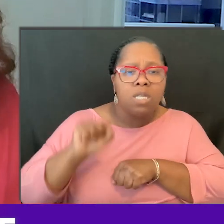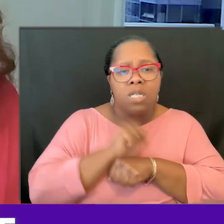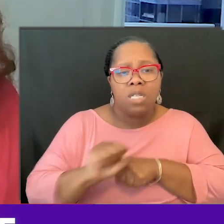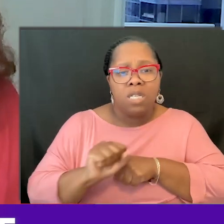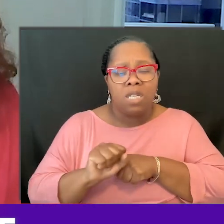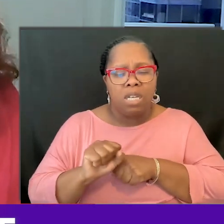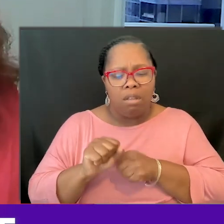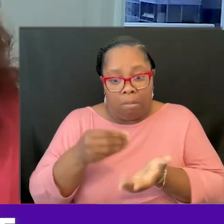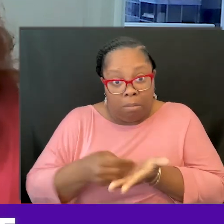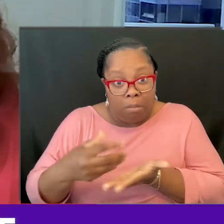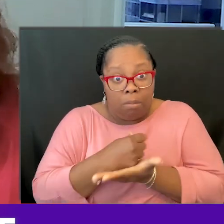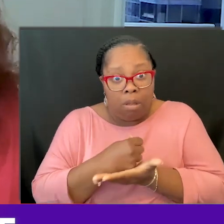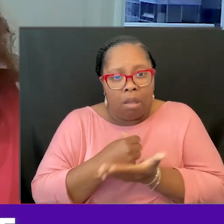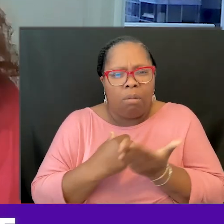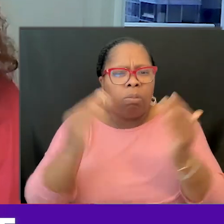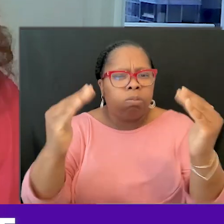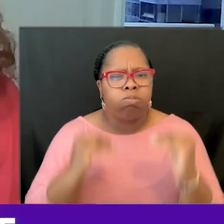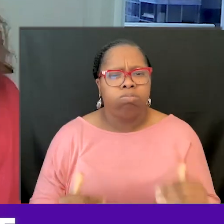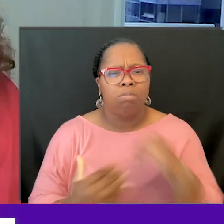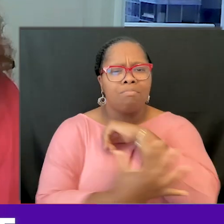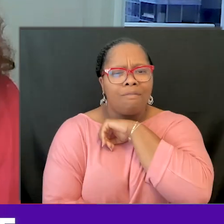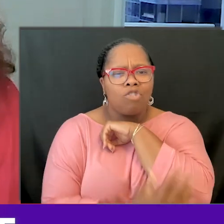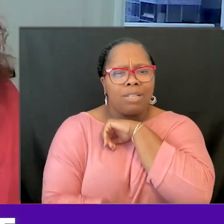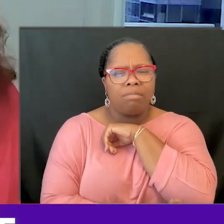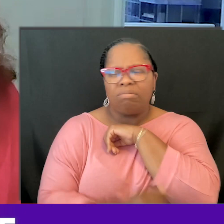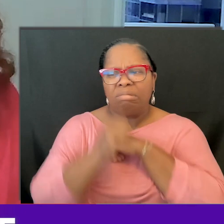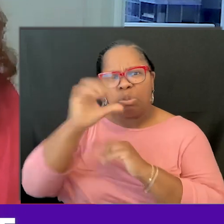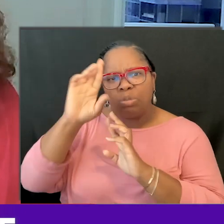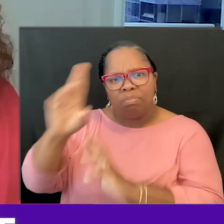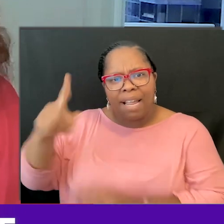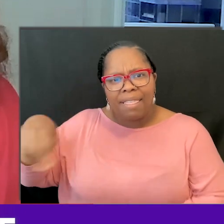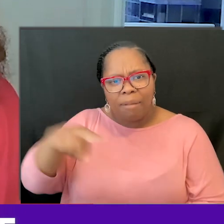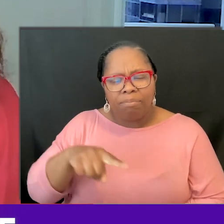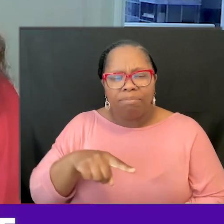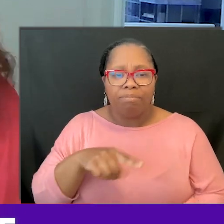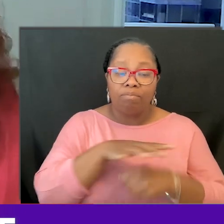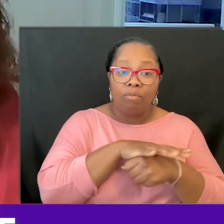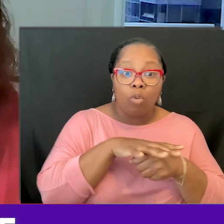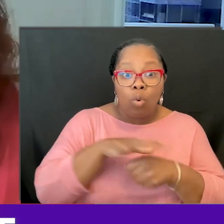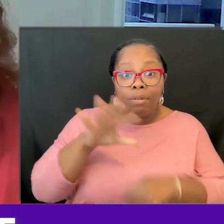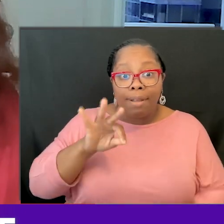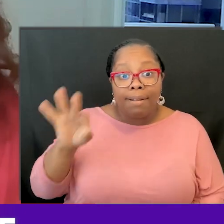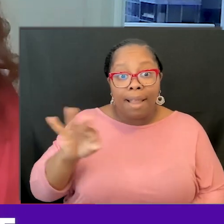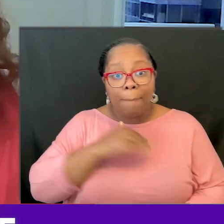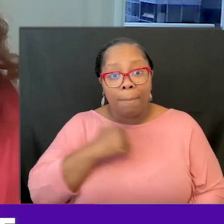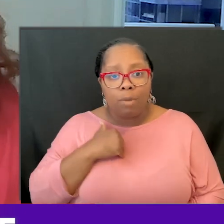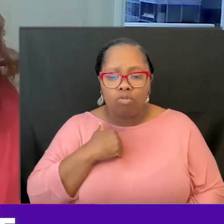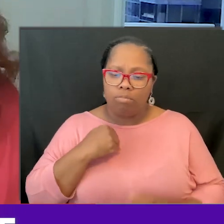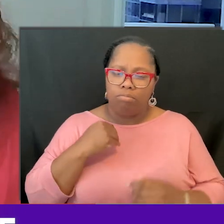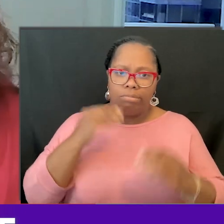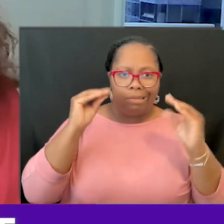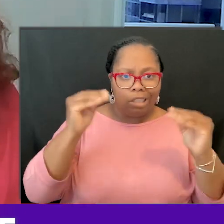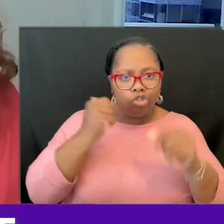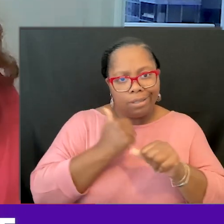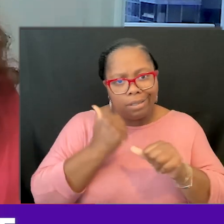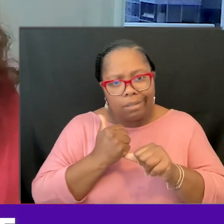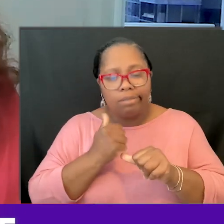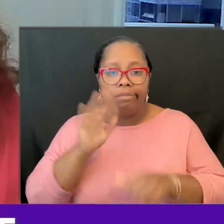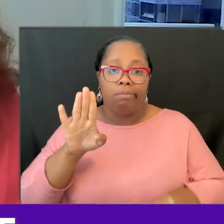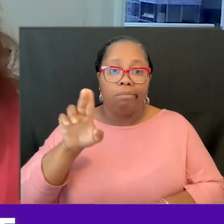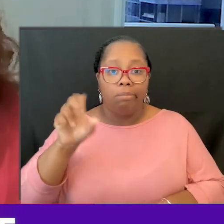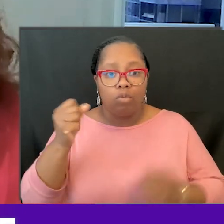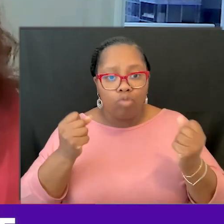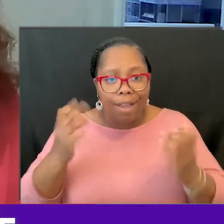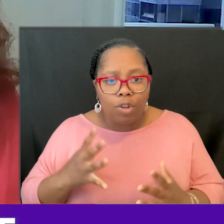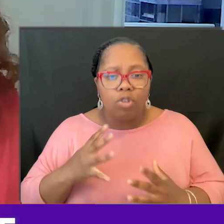disrespect. Local 99 members are teaching assistants, bus drivers, special ed